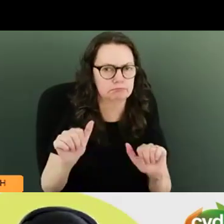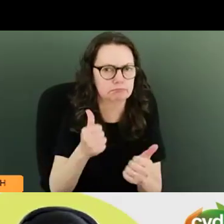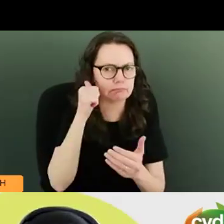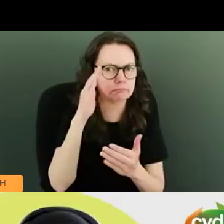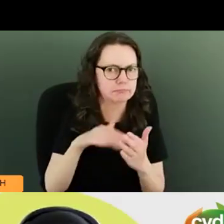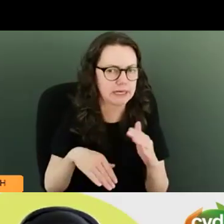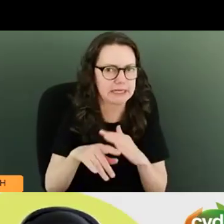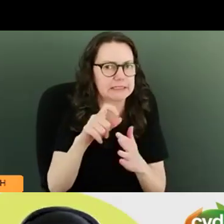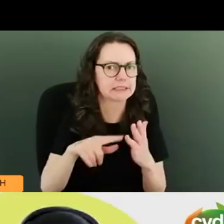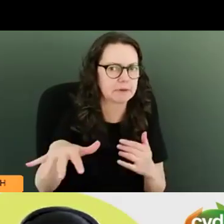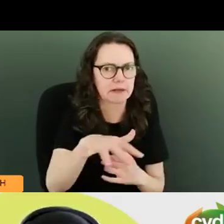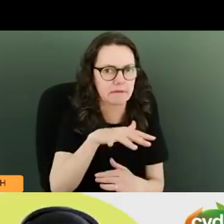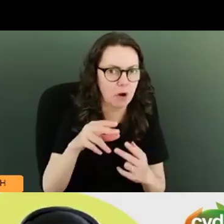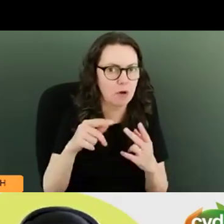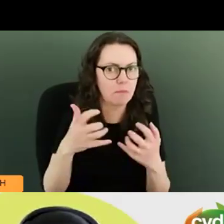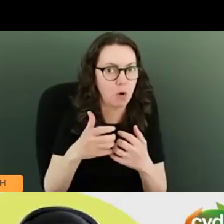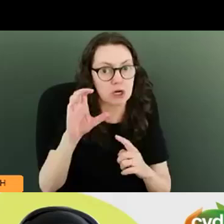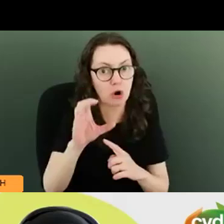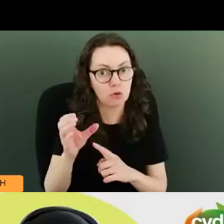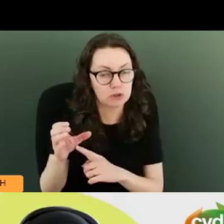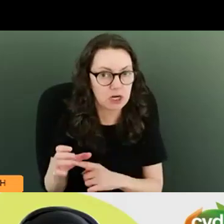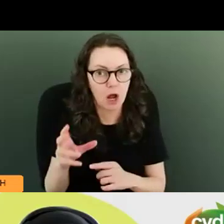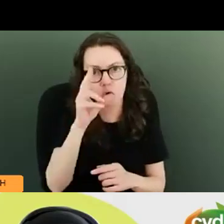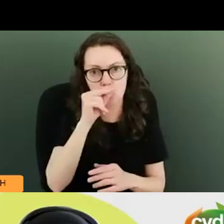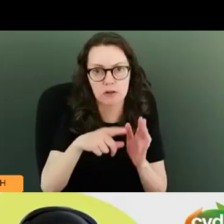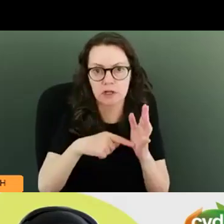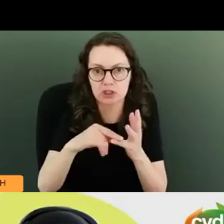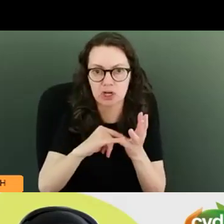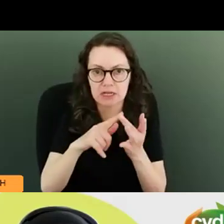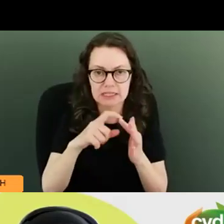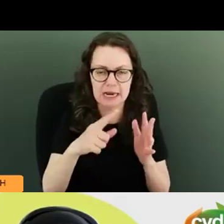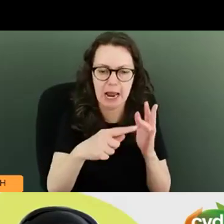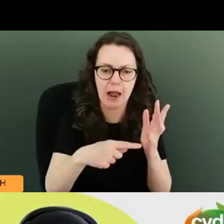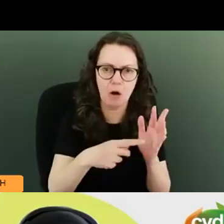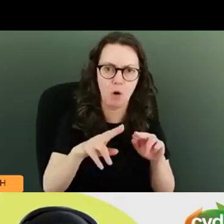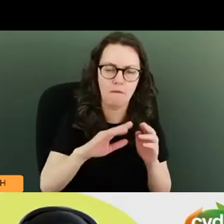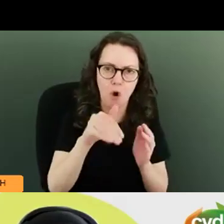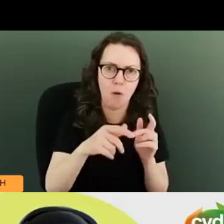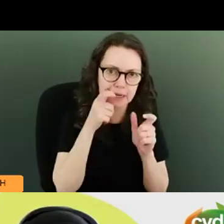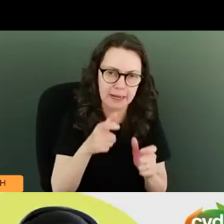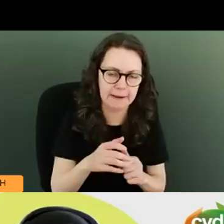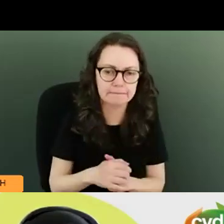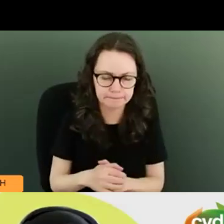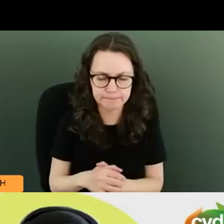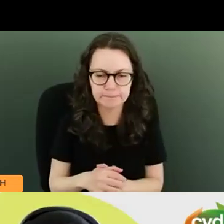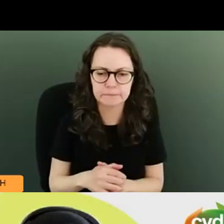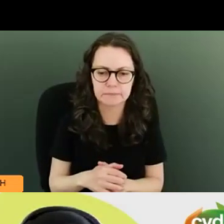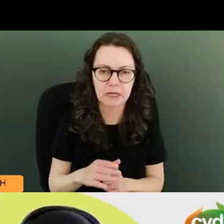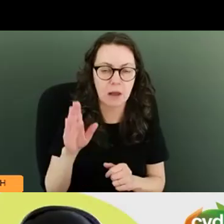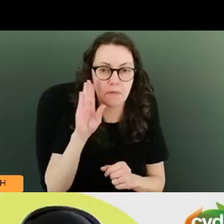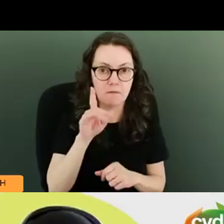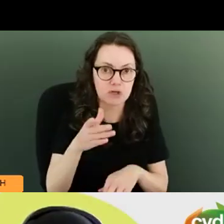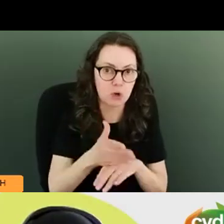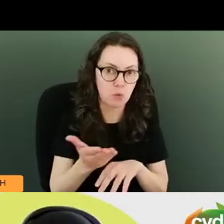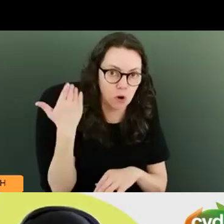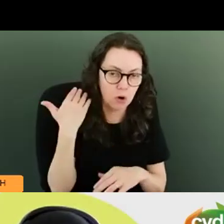across the disability, multicultural, youth justice and out-of-home care sectors. Before joining CYDA, she worked on